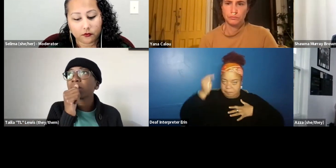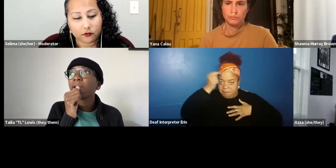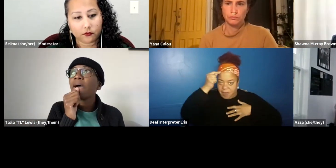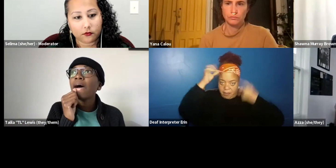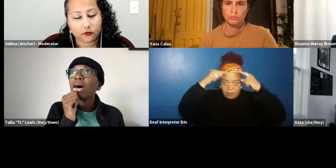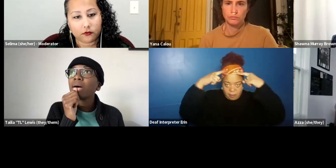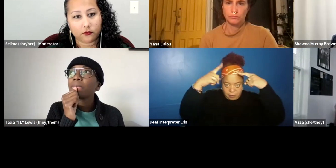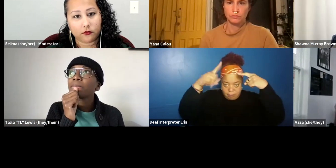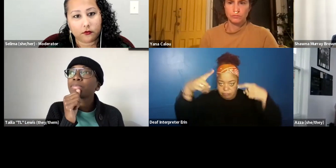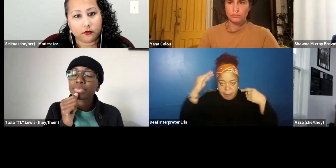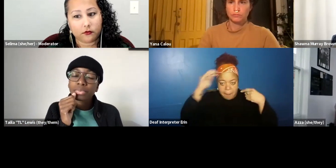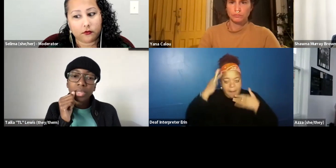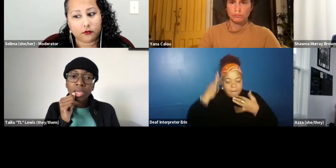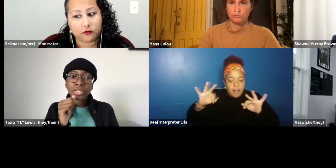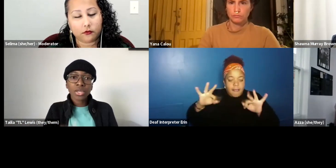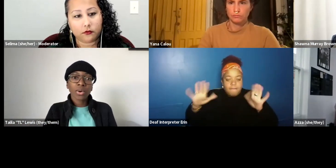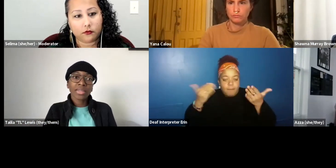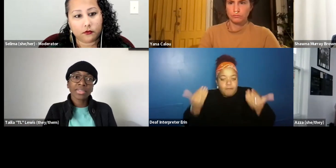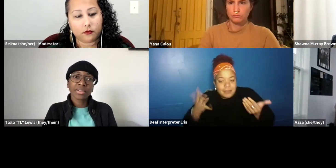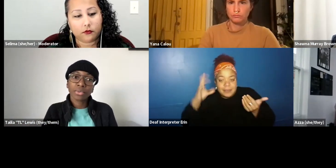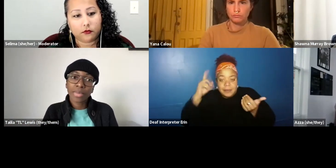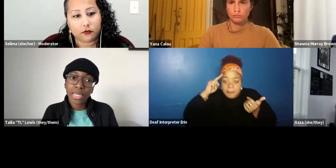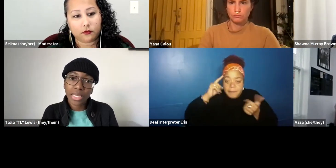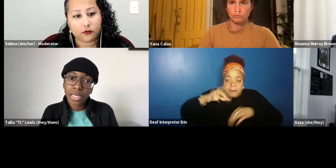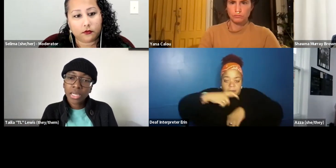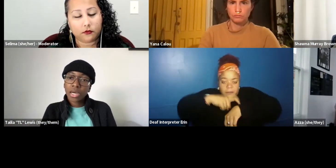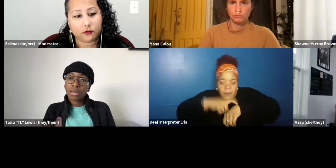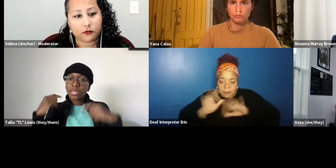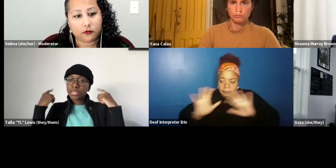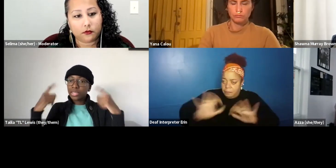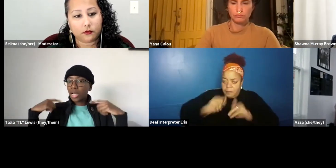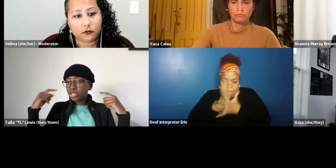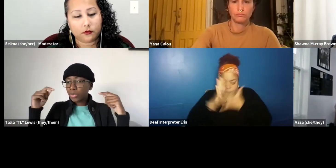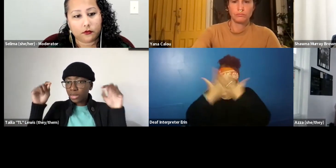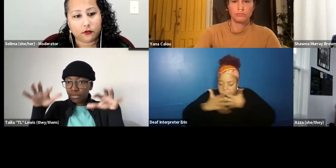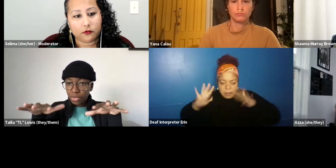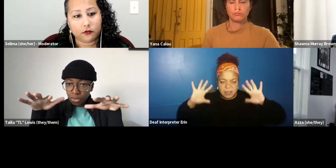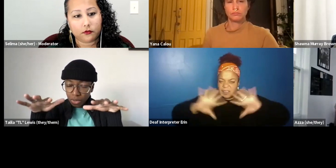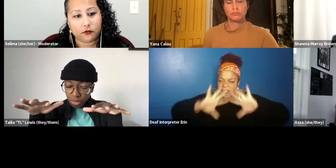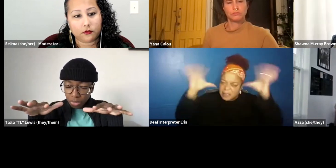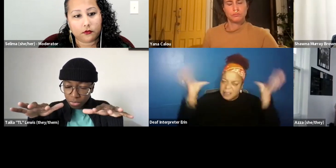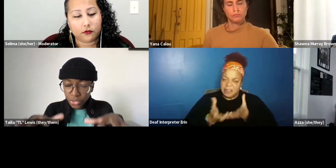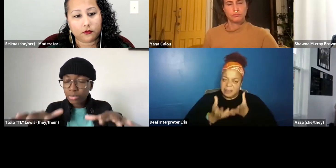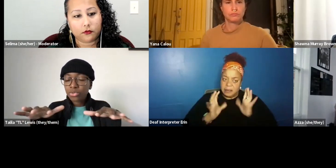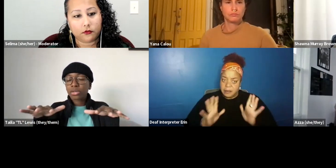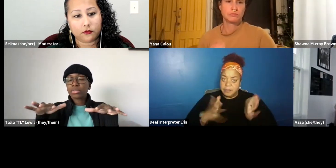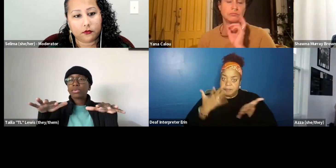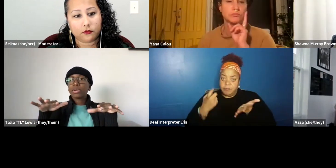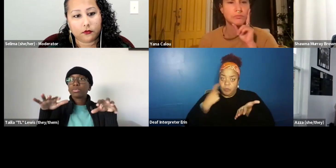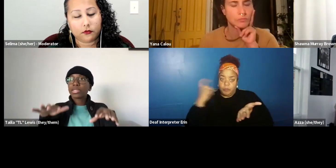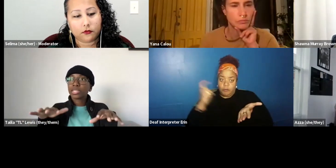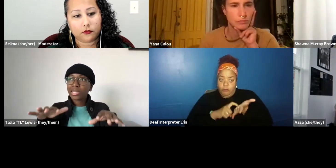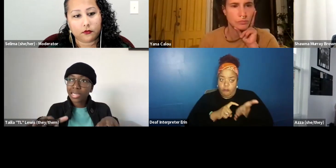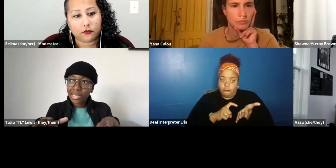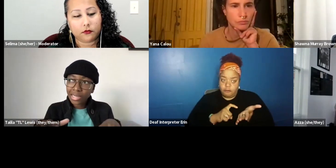a runner. And so I think for me, it's acknowledgement of the freedom struggles that